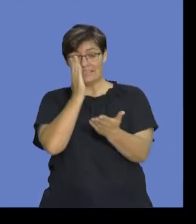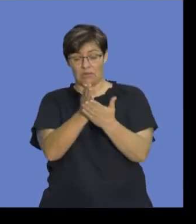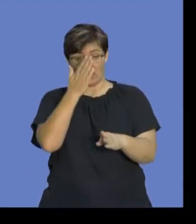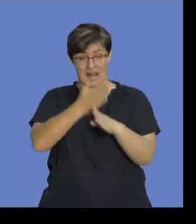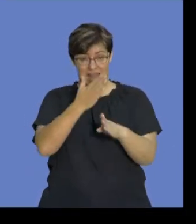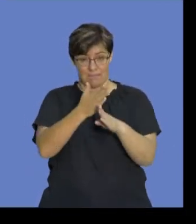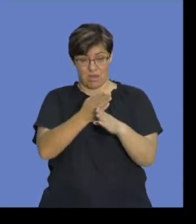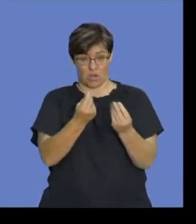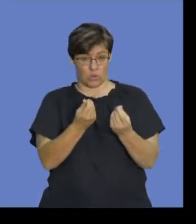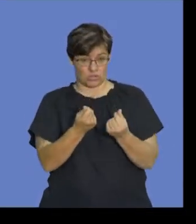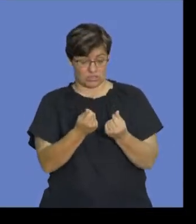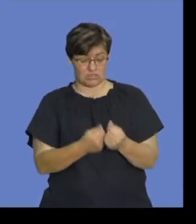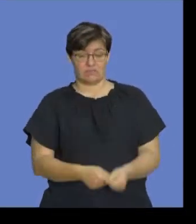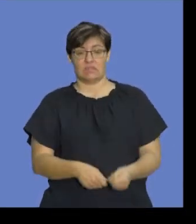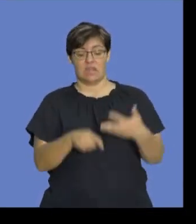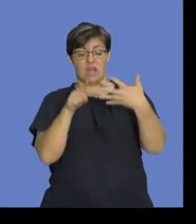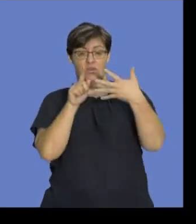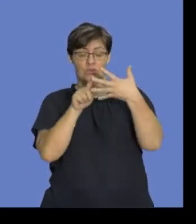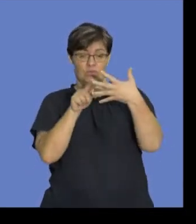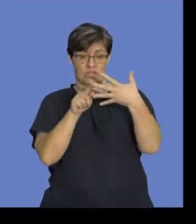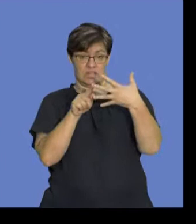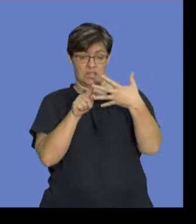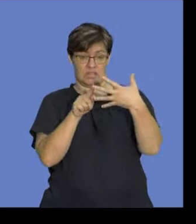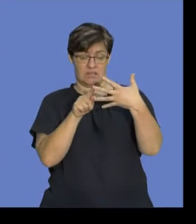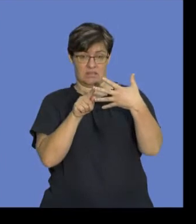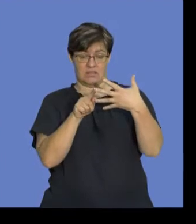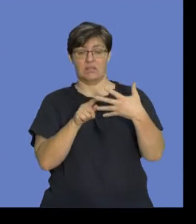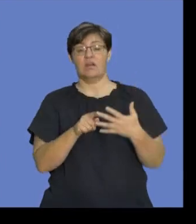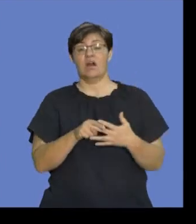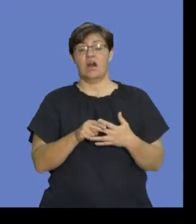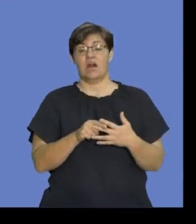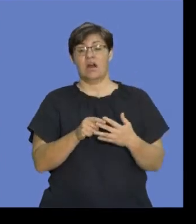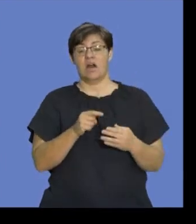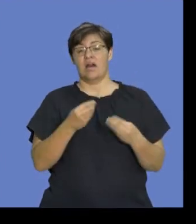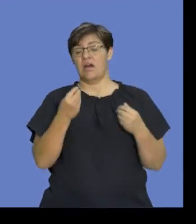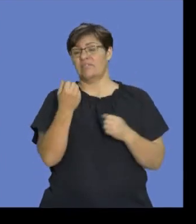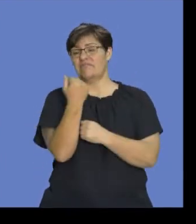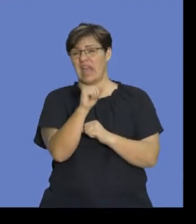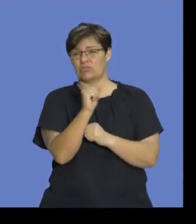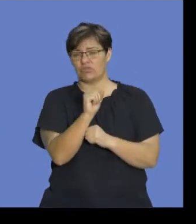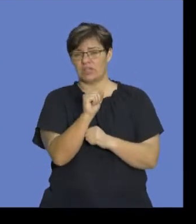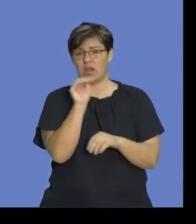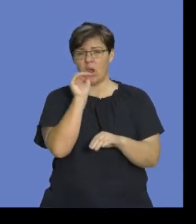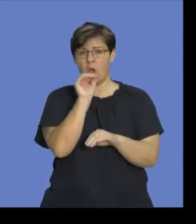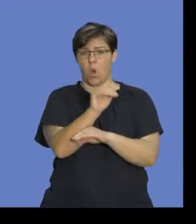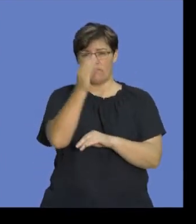Number 3, your factory overhead cost. Now remember, these 3 costs here